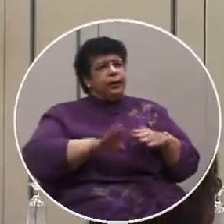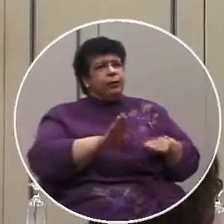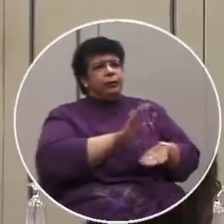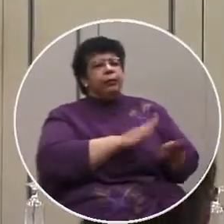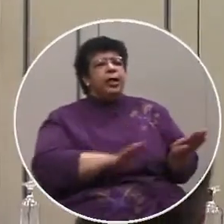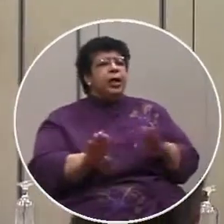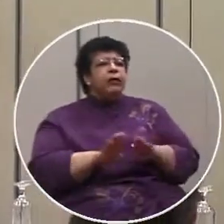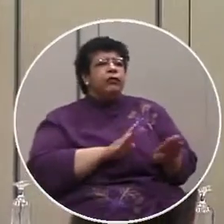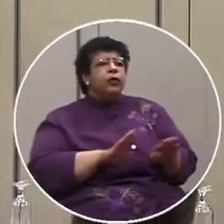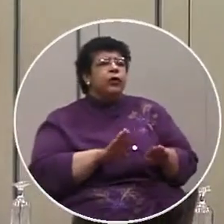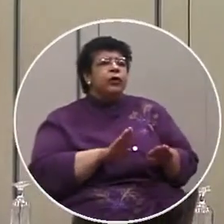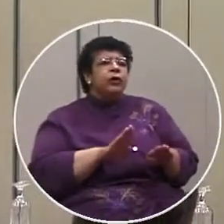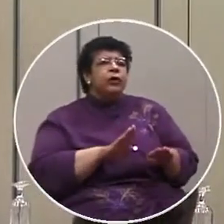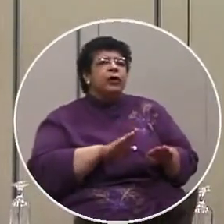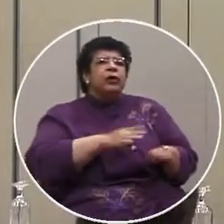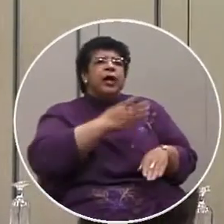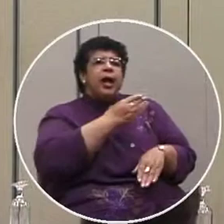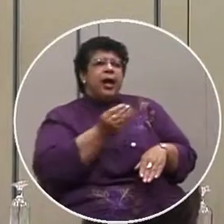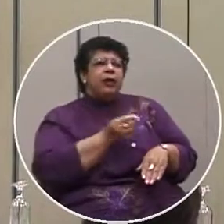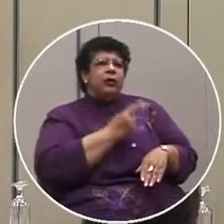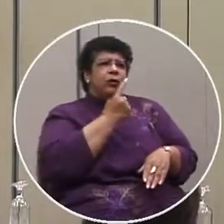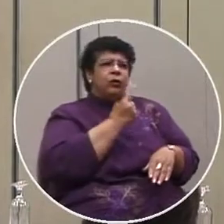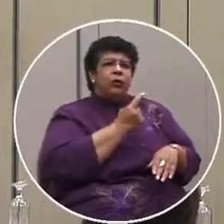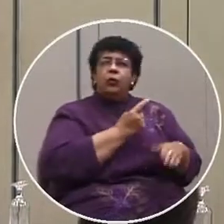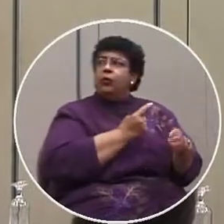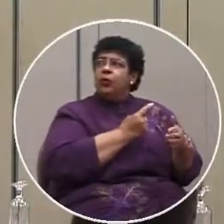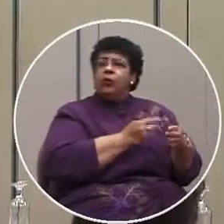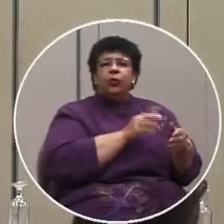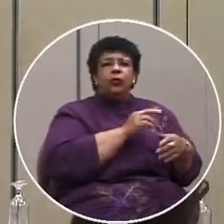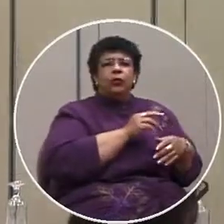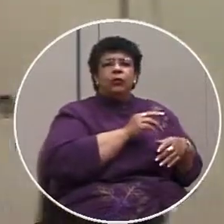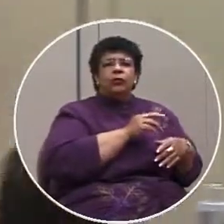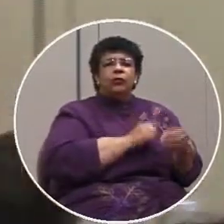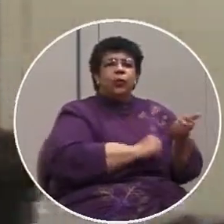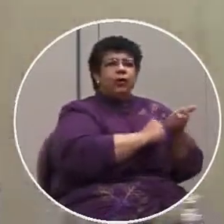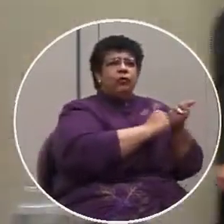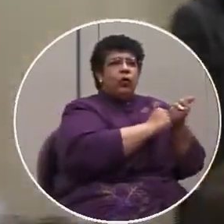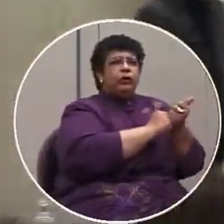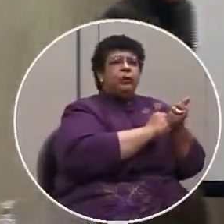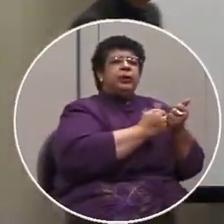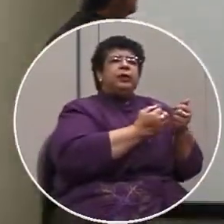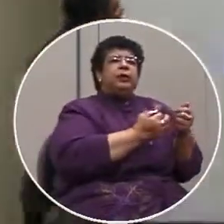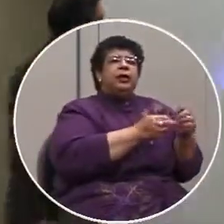by the environment, reinforcement increases behavior, punishment decreases it.